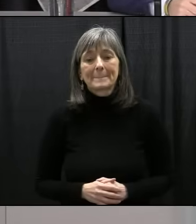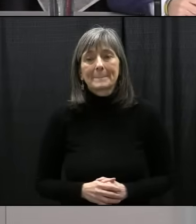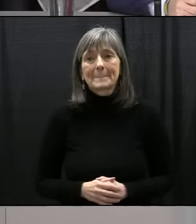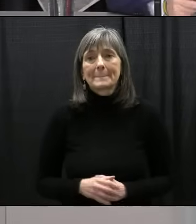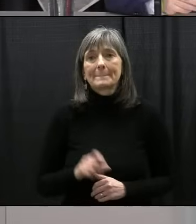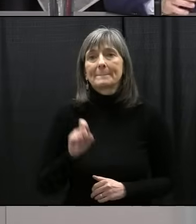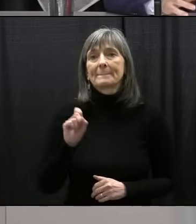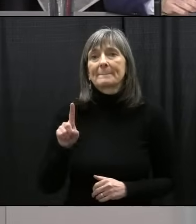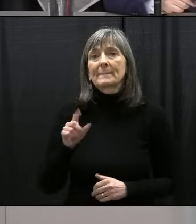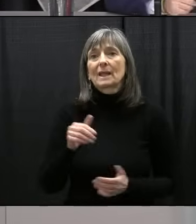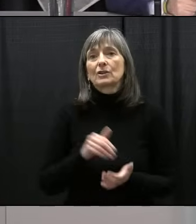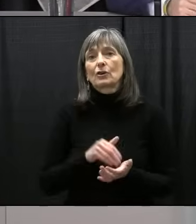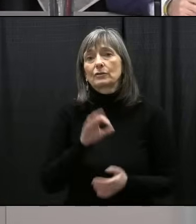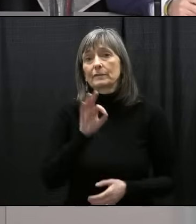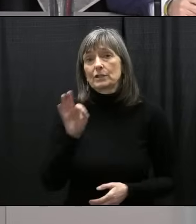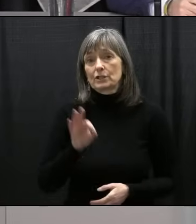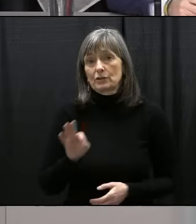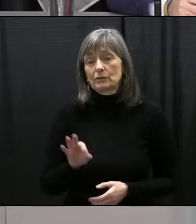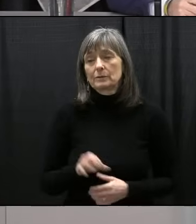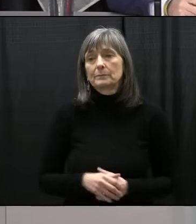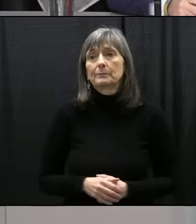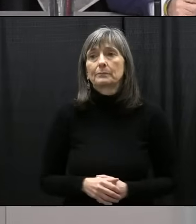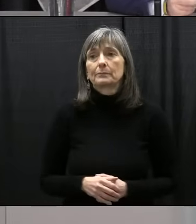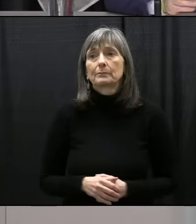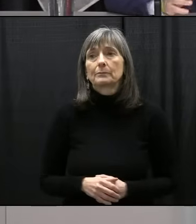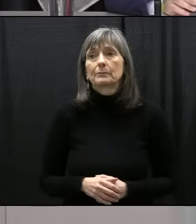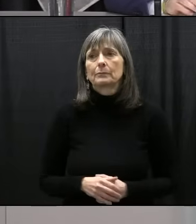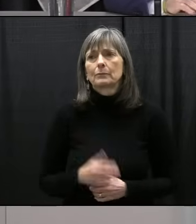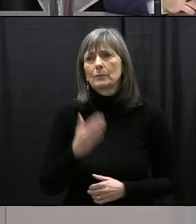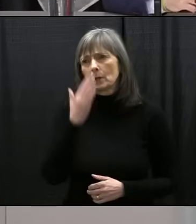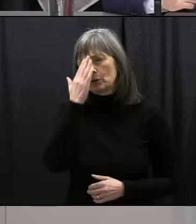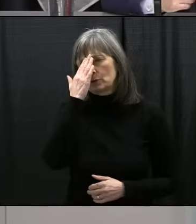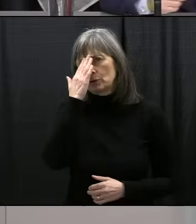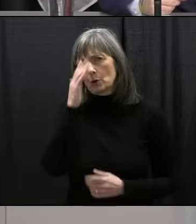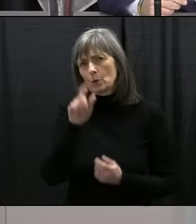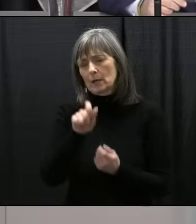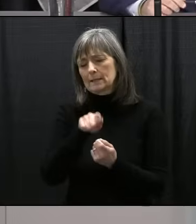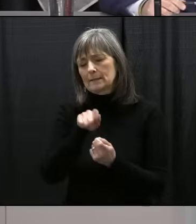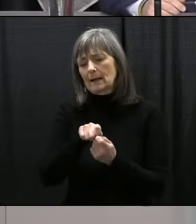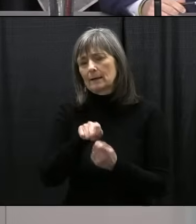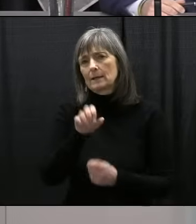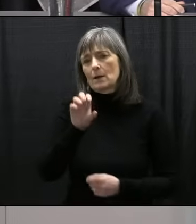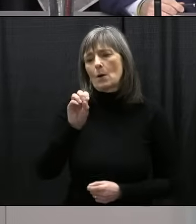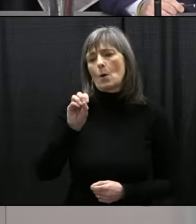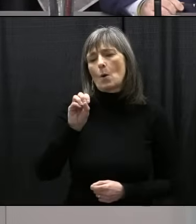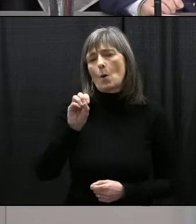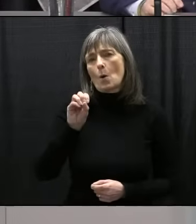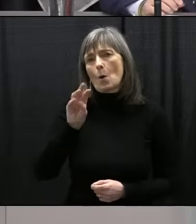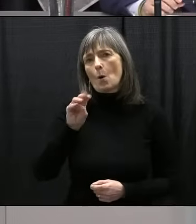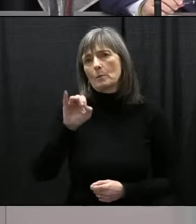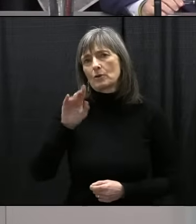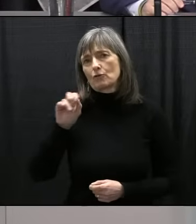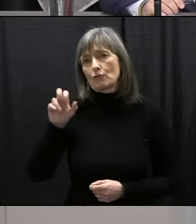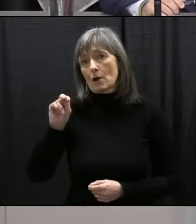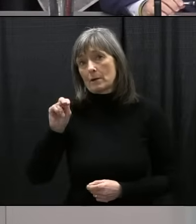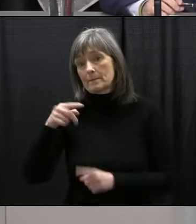Dr. Fitzgerald. Do we have the exact number breakdown of Omicron cases versus Delta